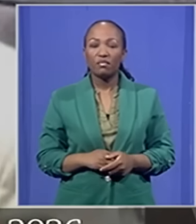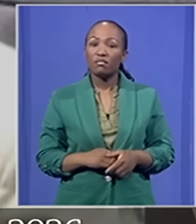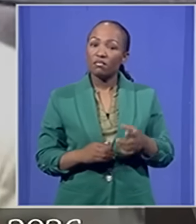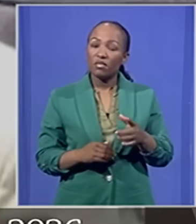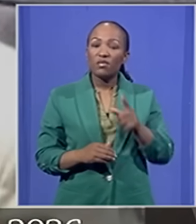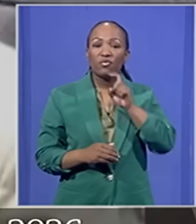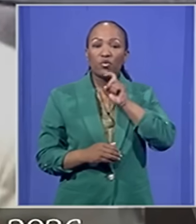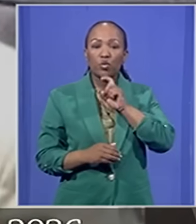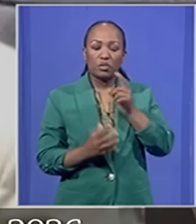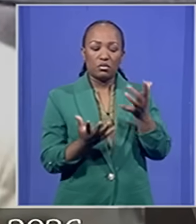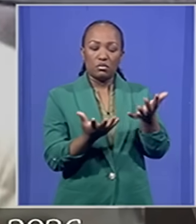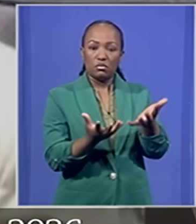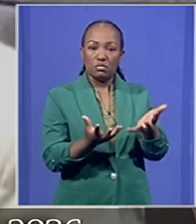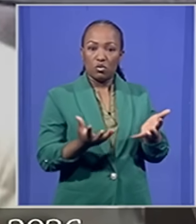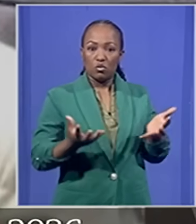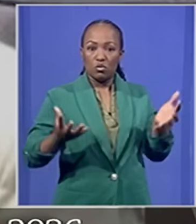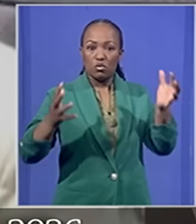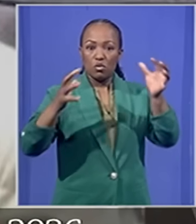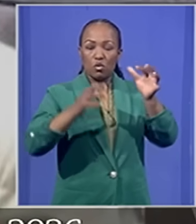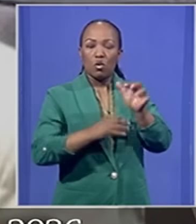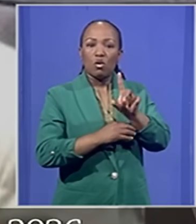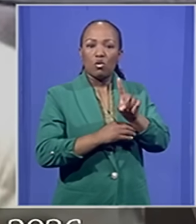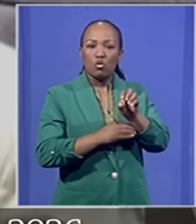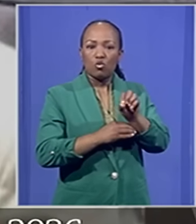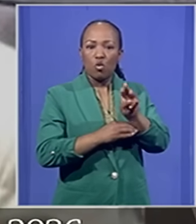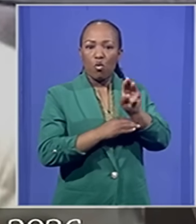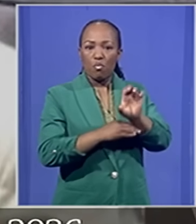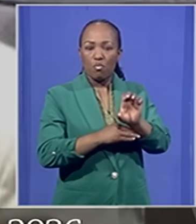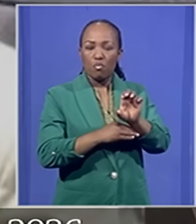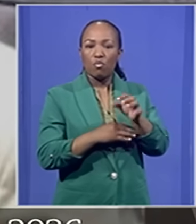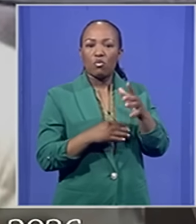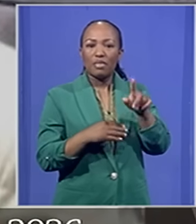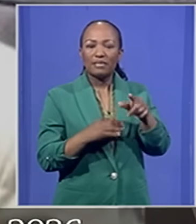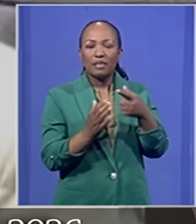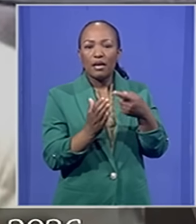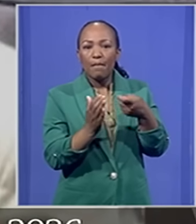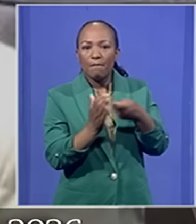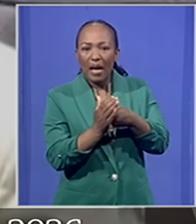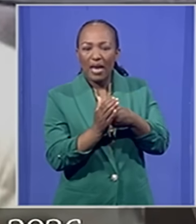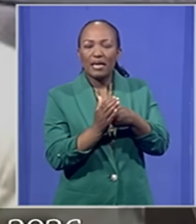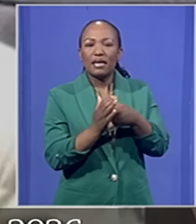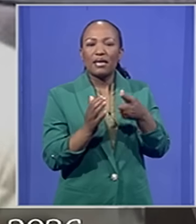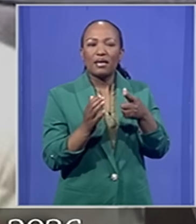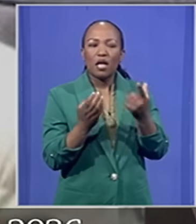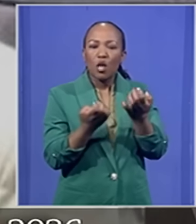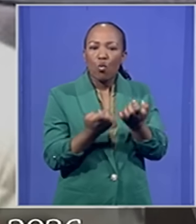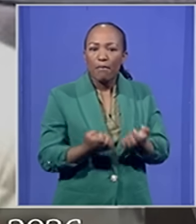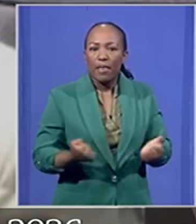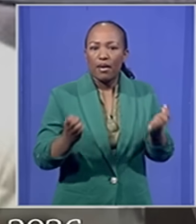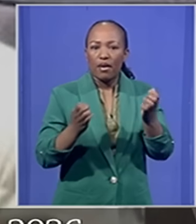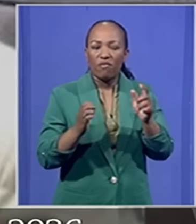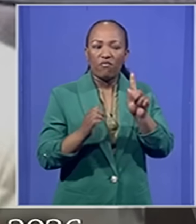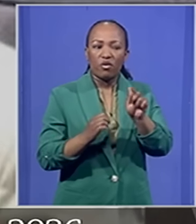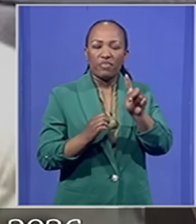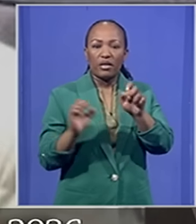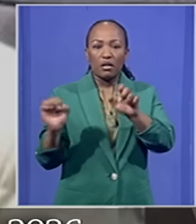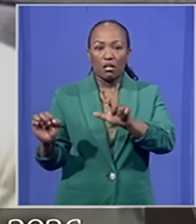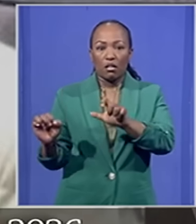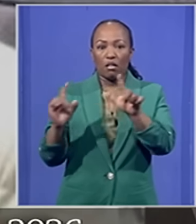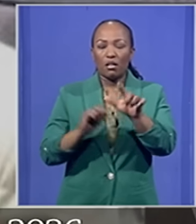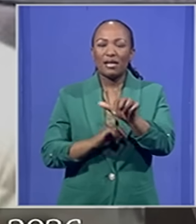required as Parliament to procure AV and broadcasting equipment at a cost of 68 million. And that equipment